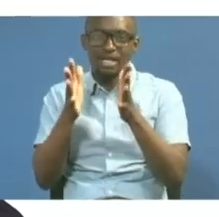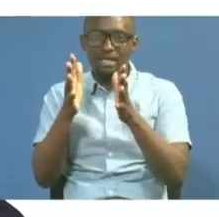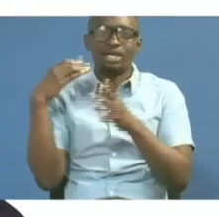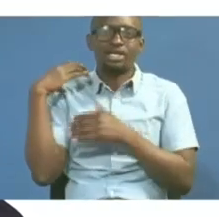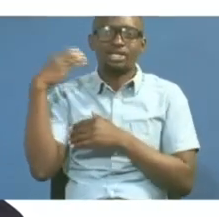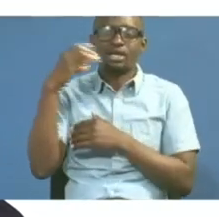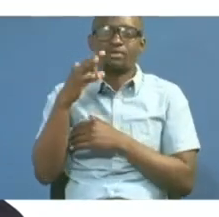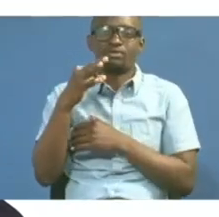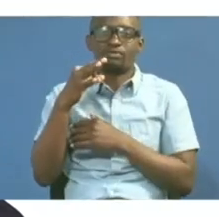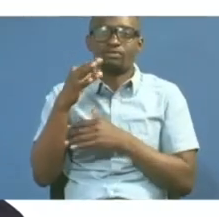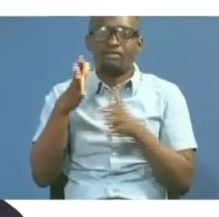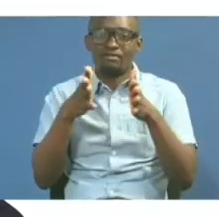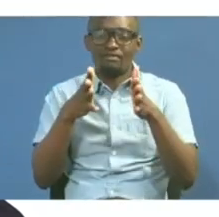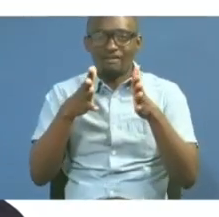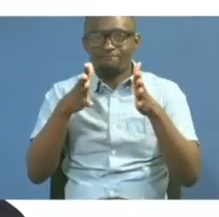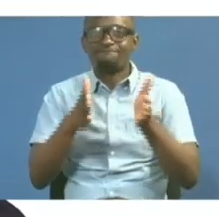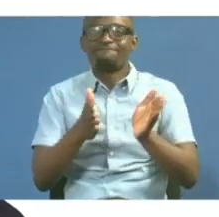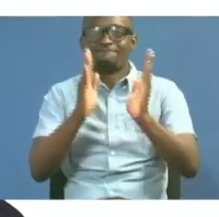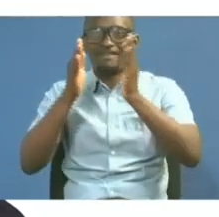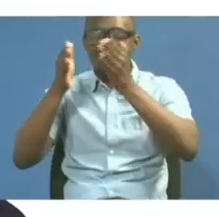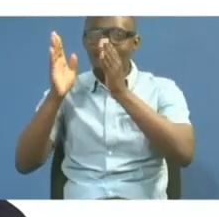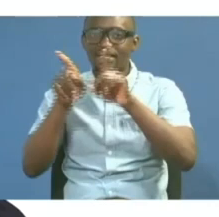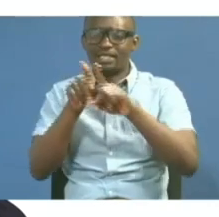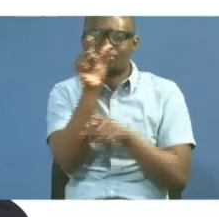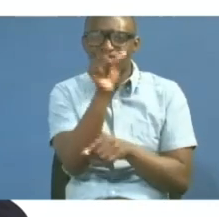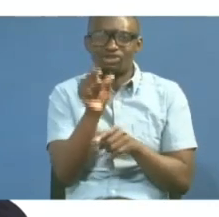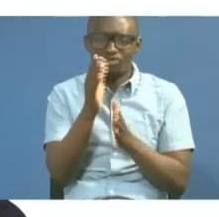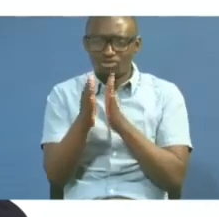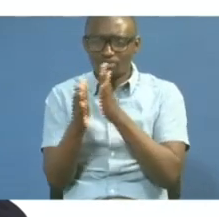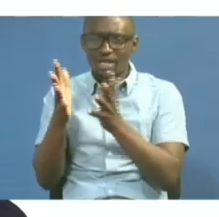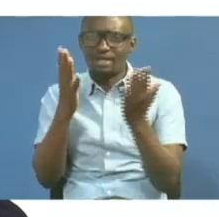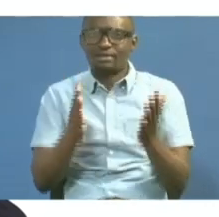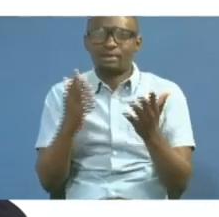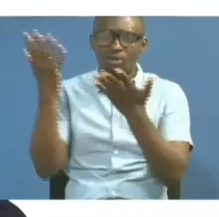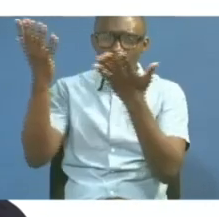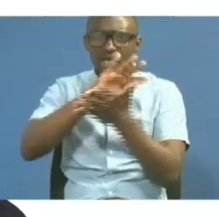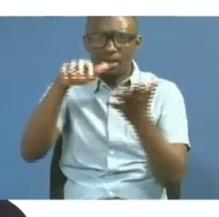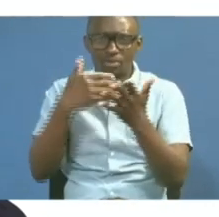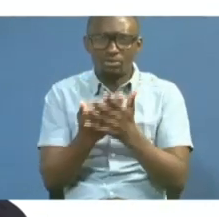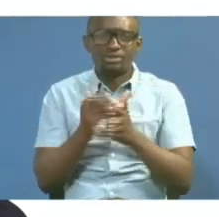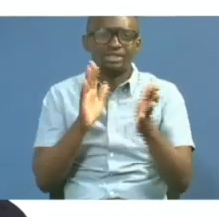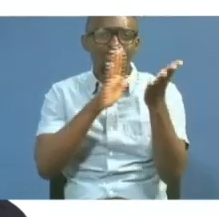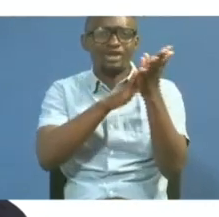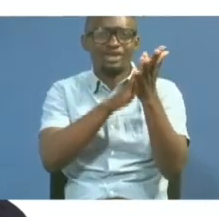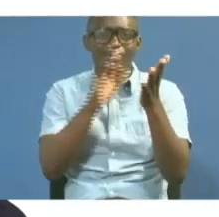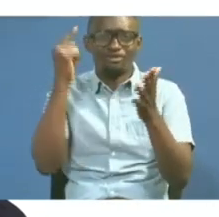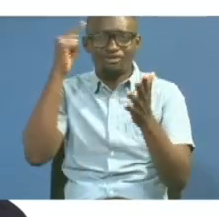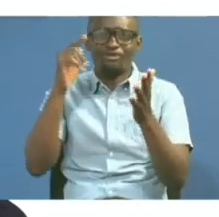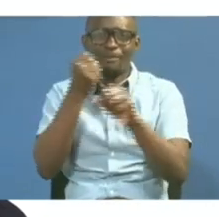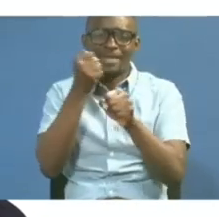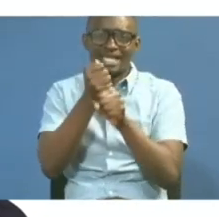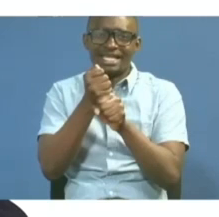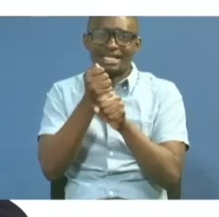planner and the current chair of the Department of Urban and Regional Planning. First is to welcome you all and to congratulate you for making it